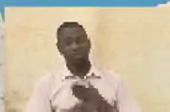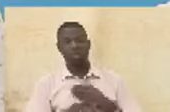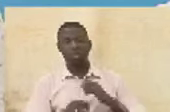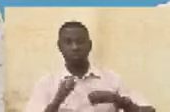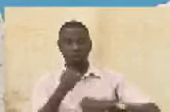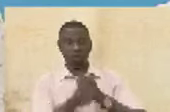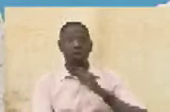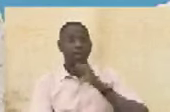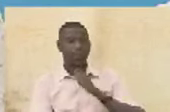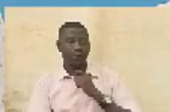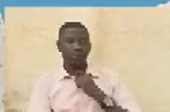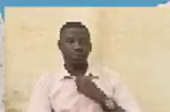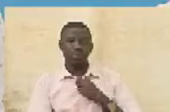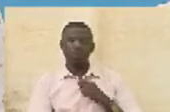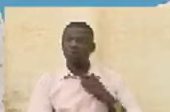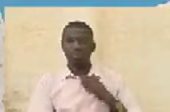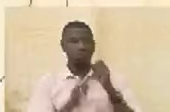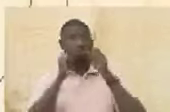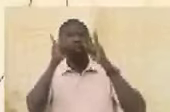was so